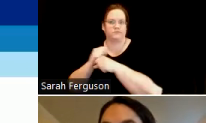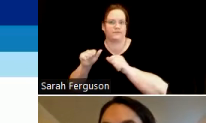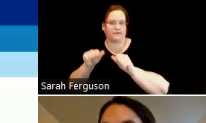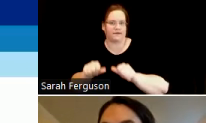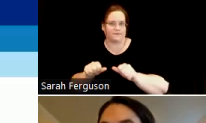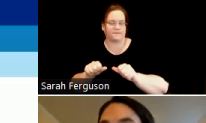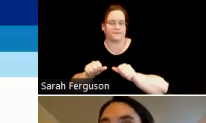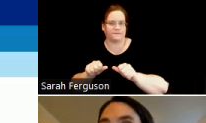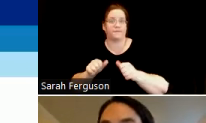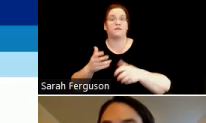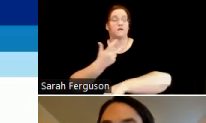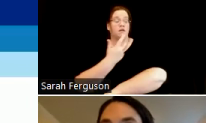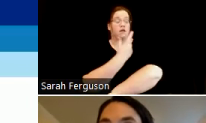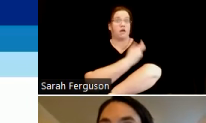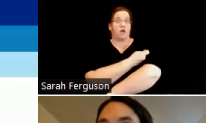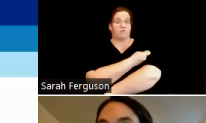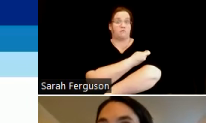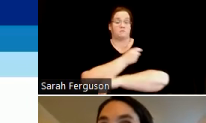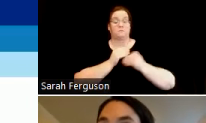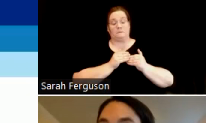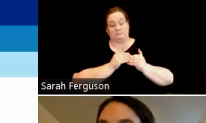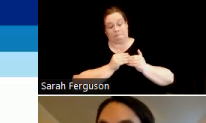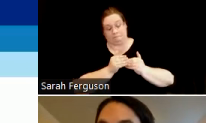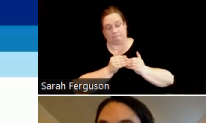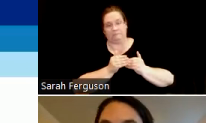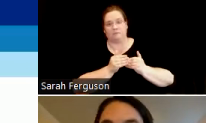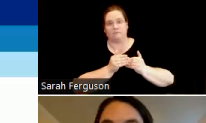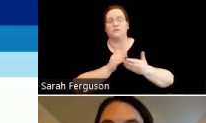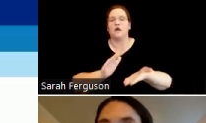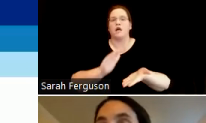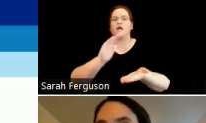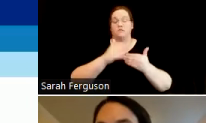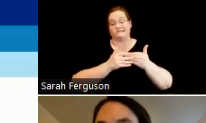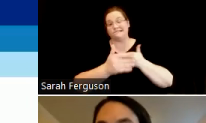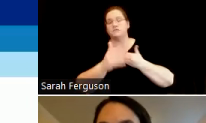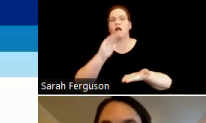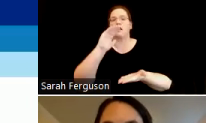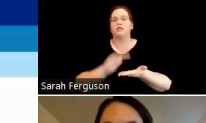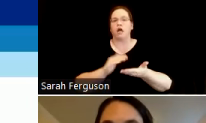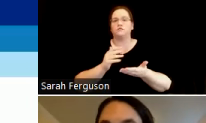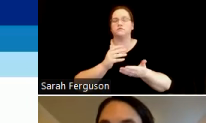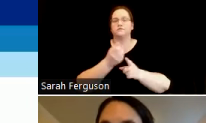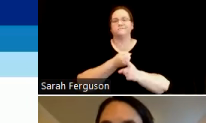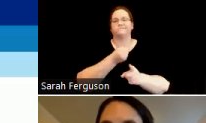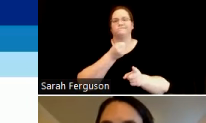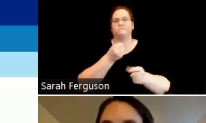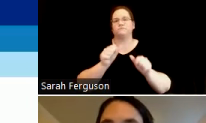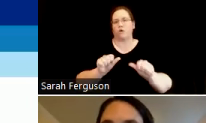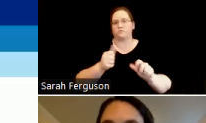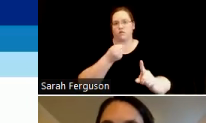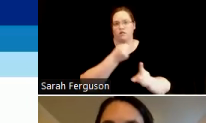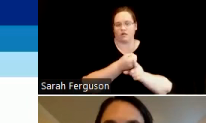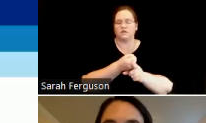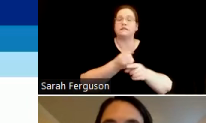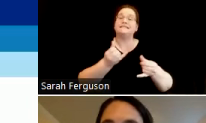After vaccination, your child will have a lower chance of getting COVID, although of course they may still get infected. And I know